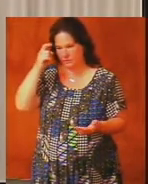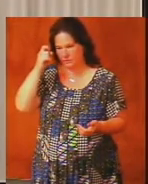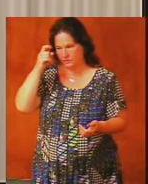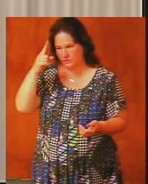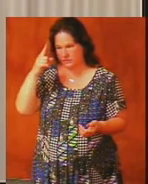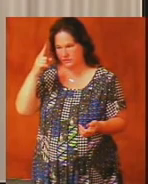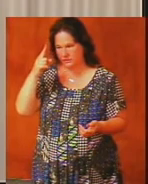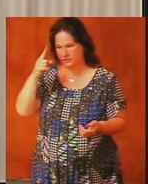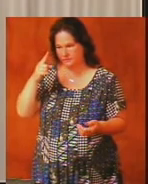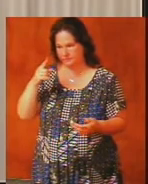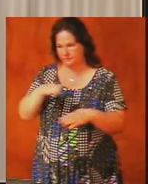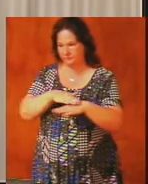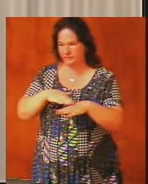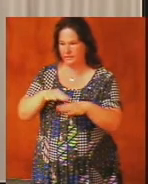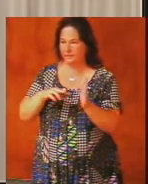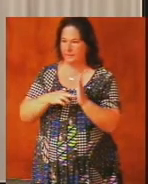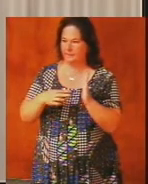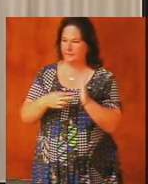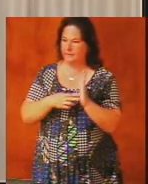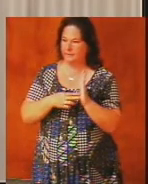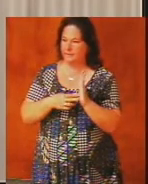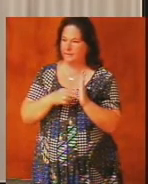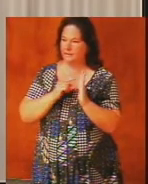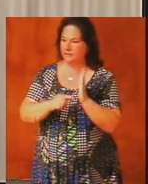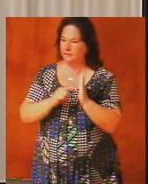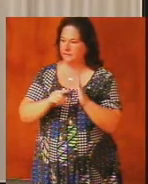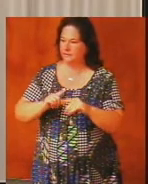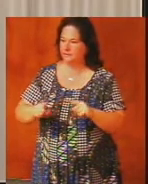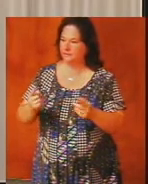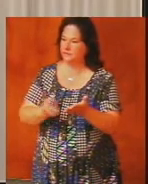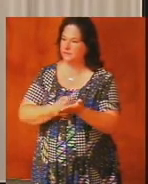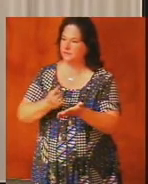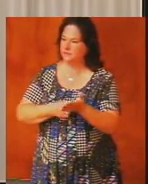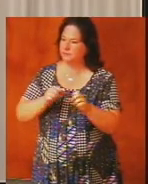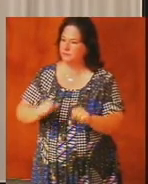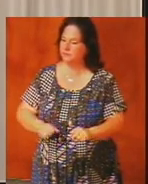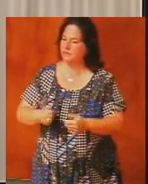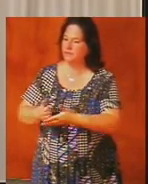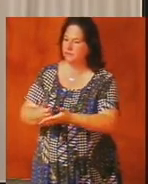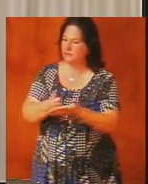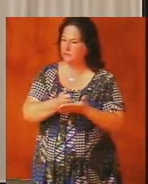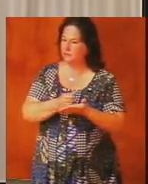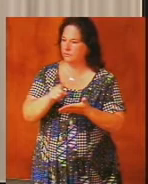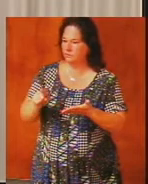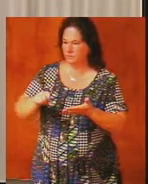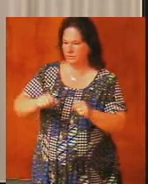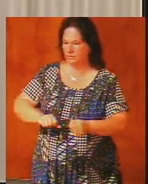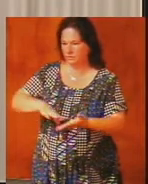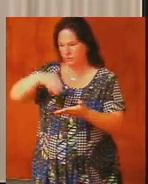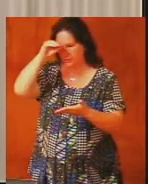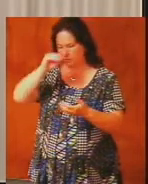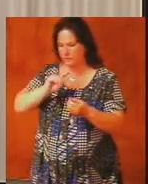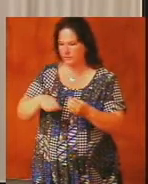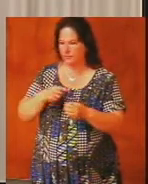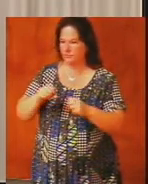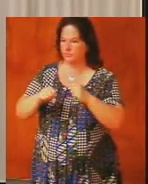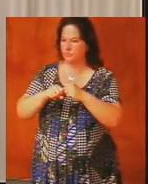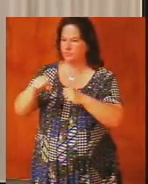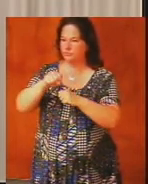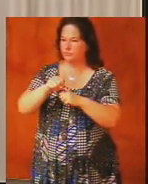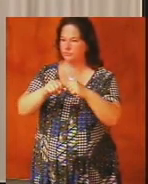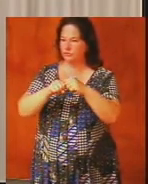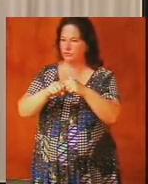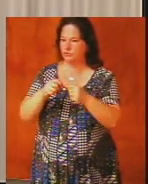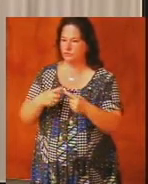understanding the basic meaning of the text, but sometimes those things can be helpful. You can learn about structure